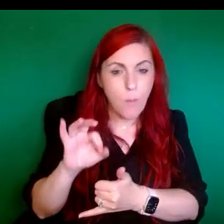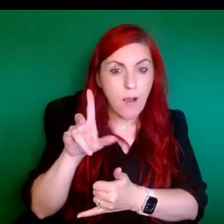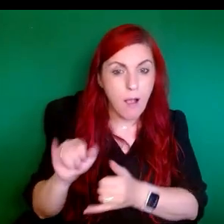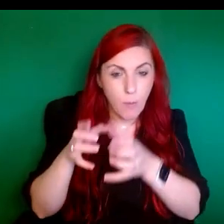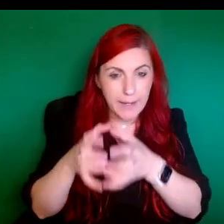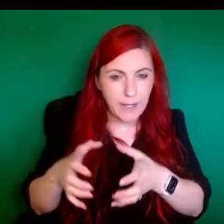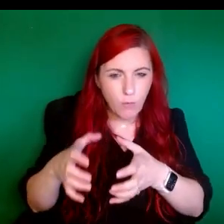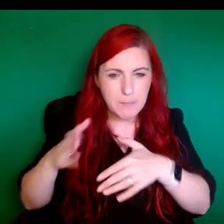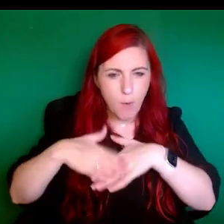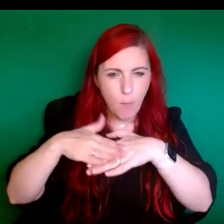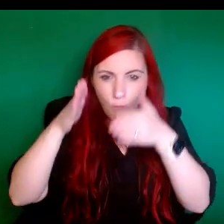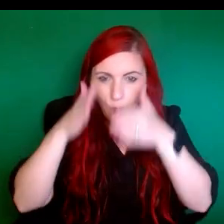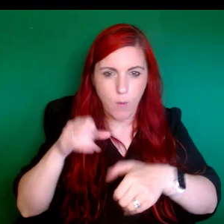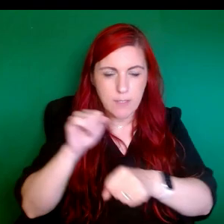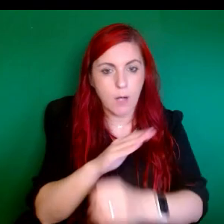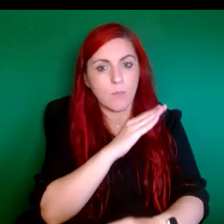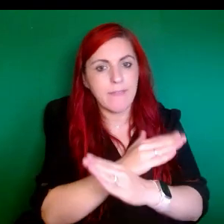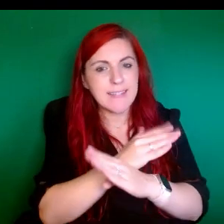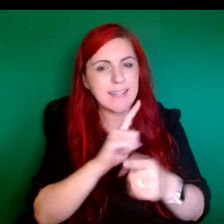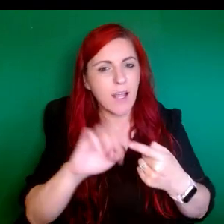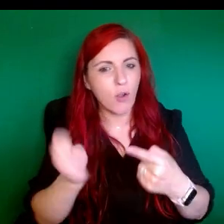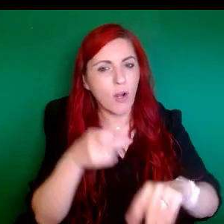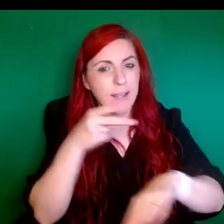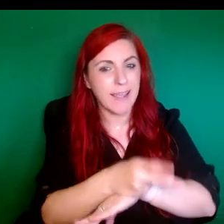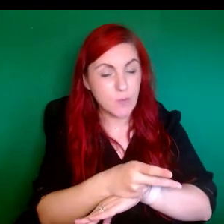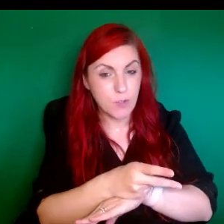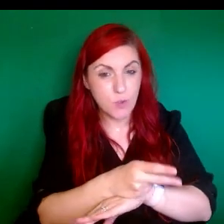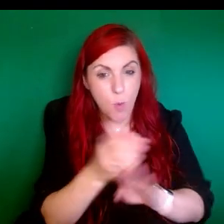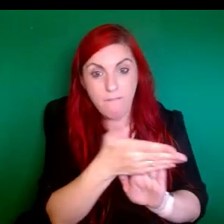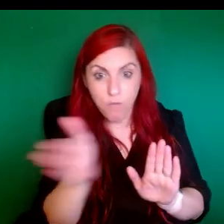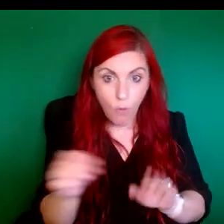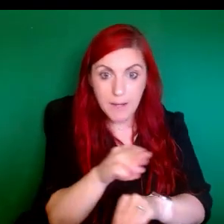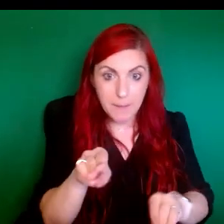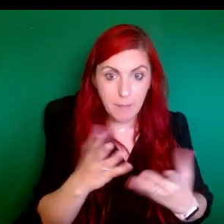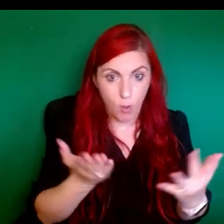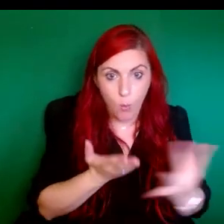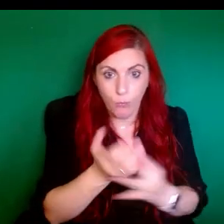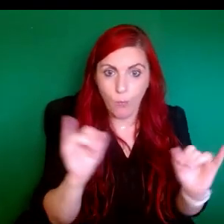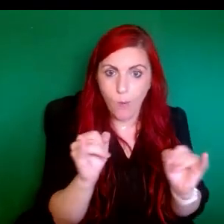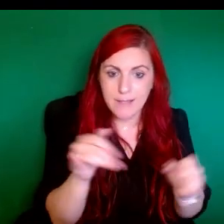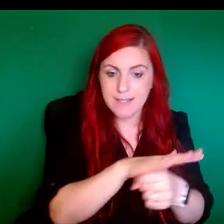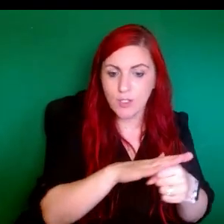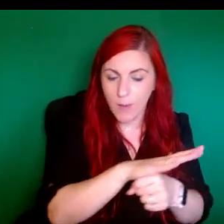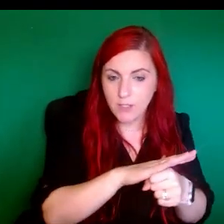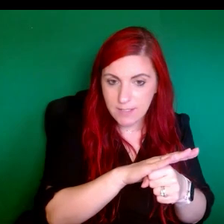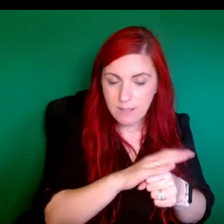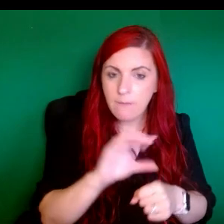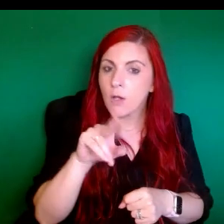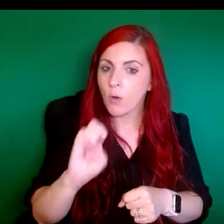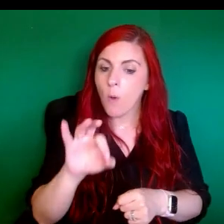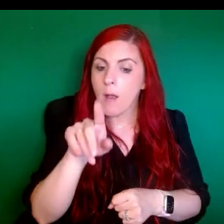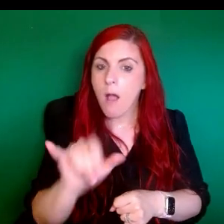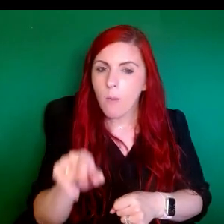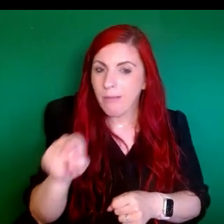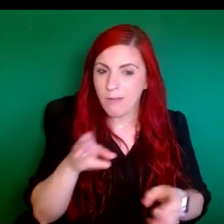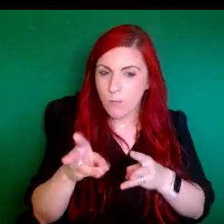engagement in order to avoid people experiencing crisis situations. For COPE Galway, this work is often centred around addressing